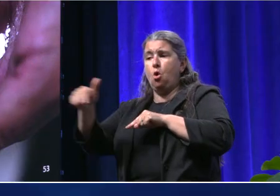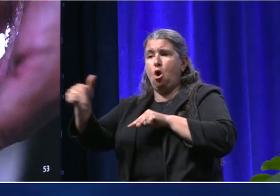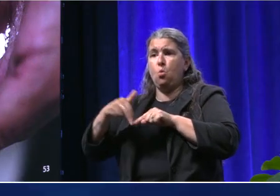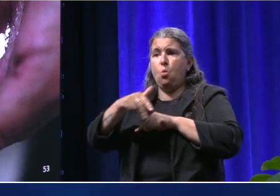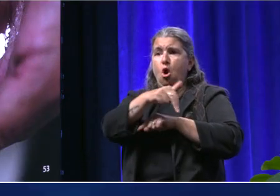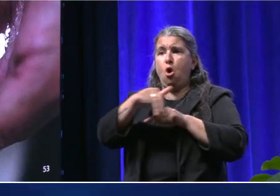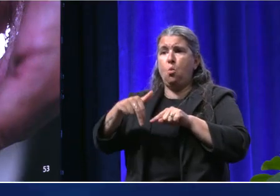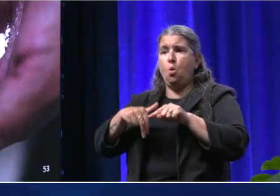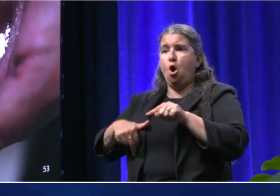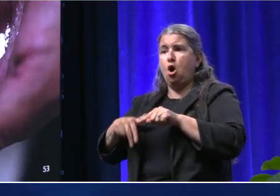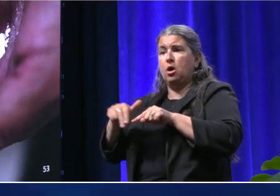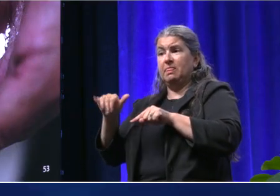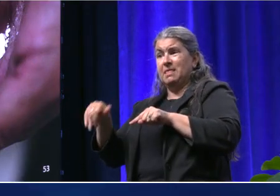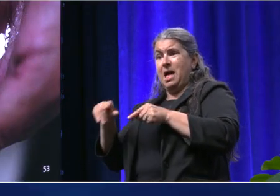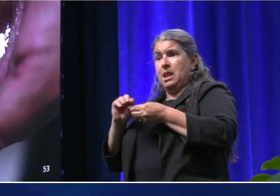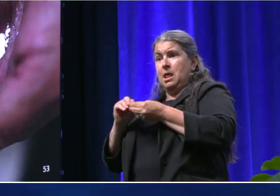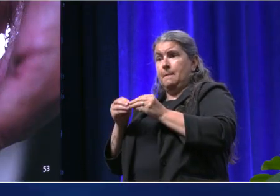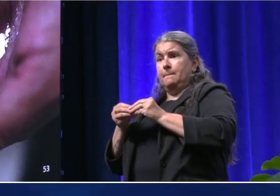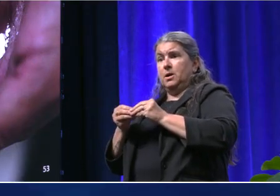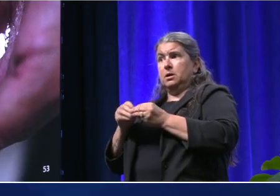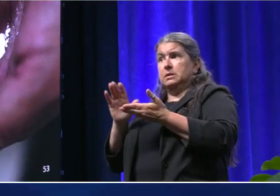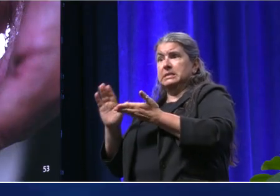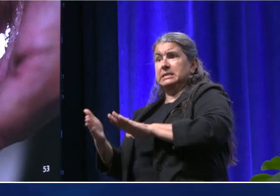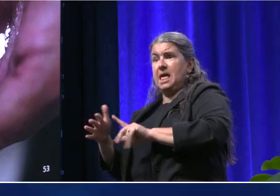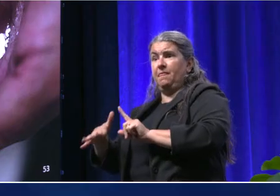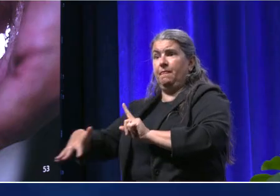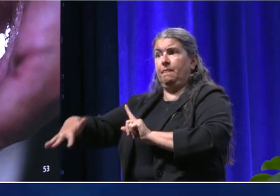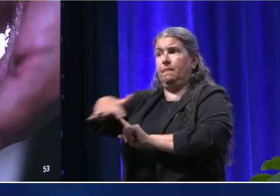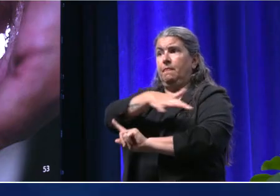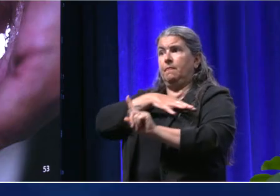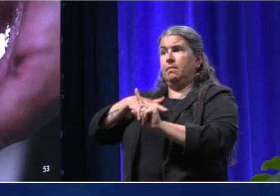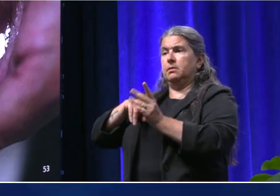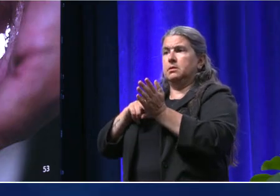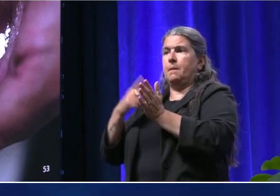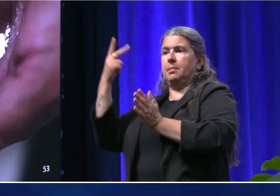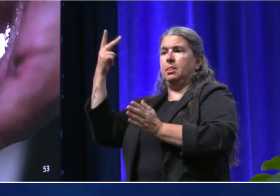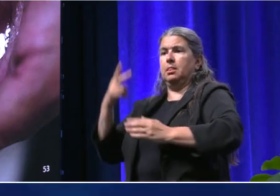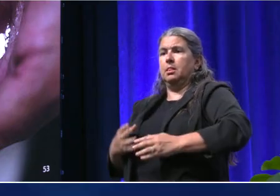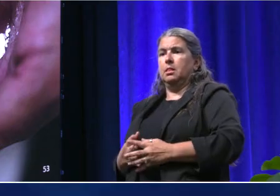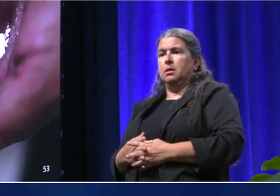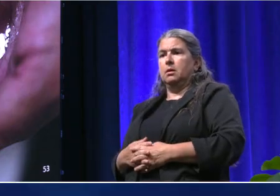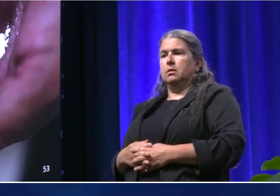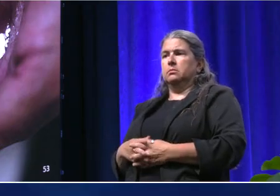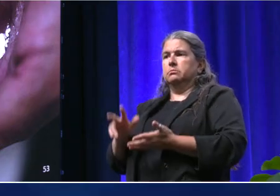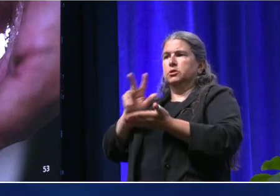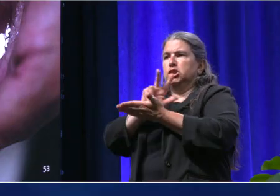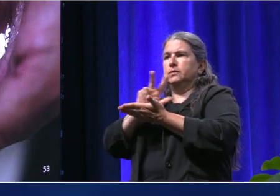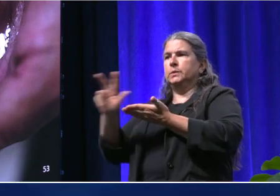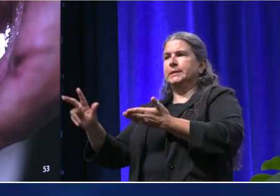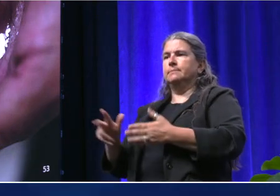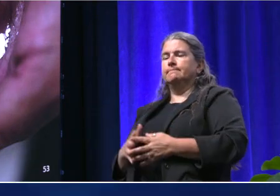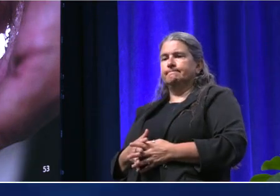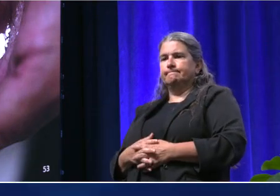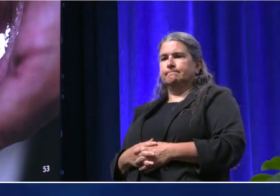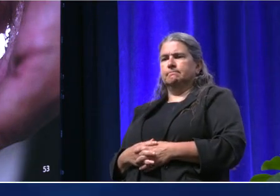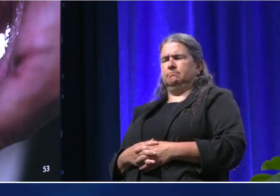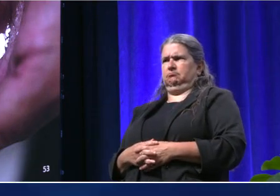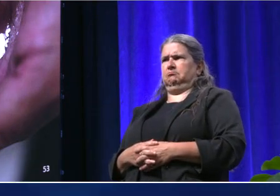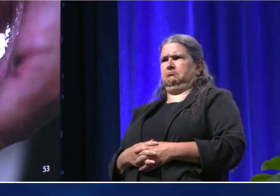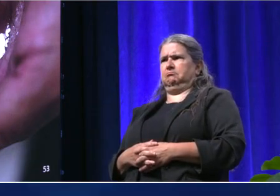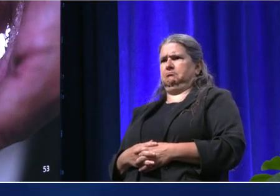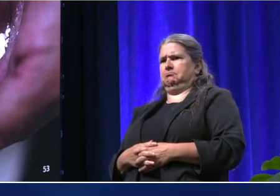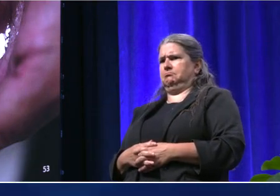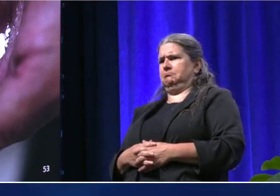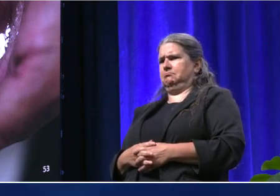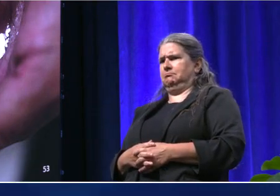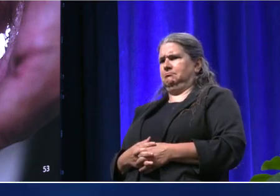3 weeks. So this is an urban environment. And this kind of blew my mind because at the same